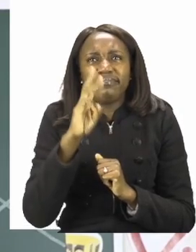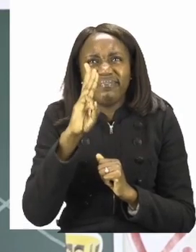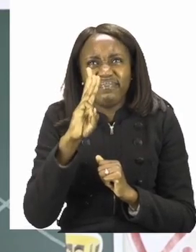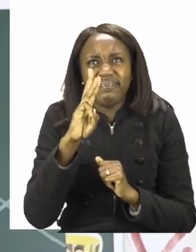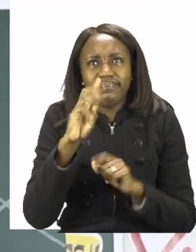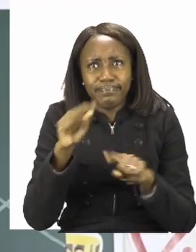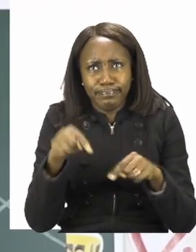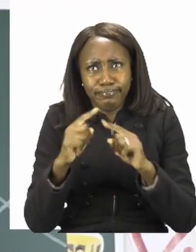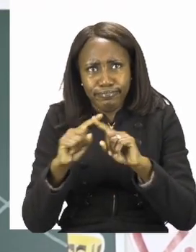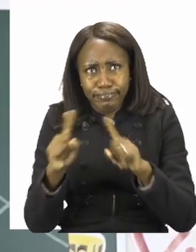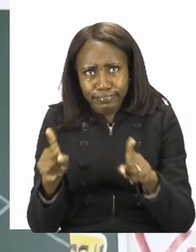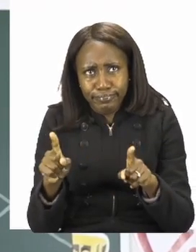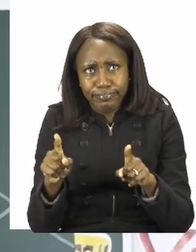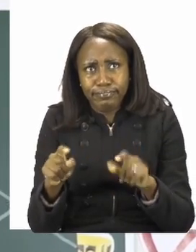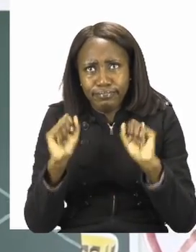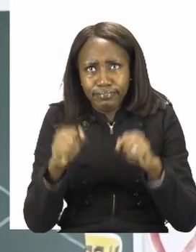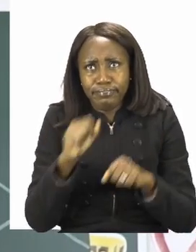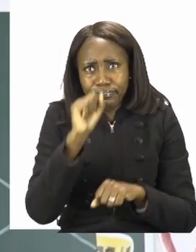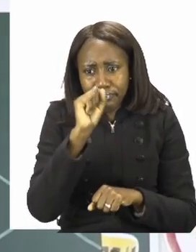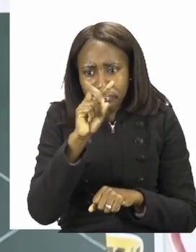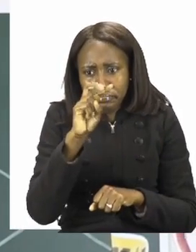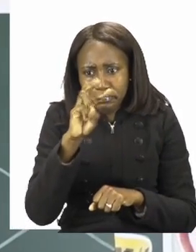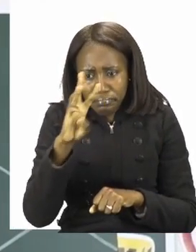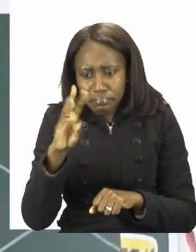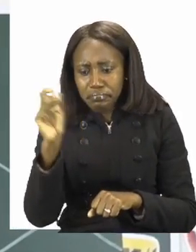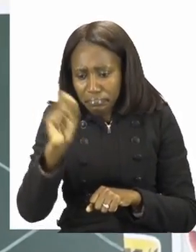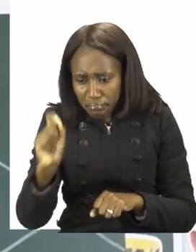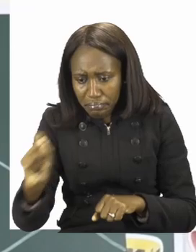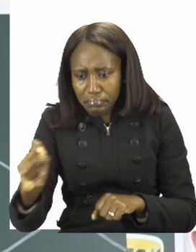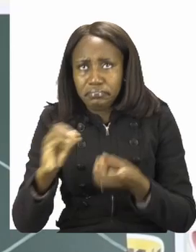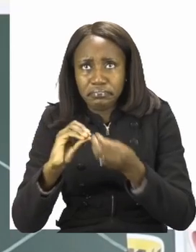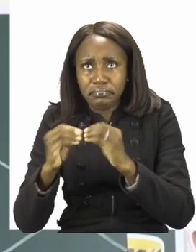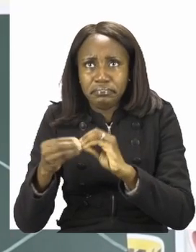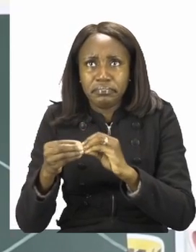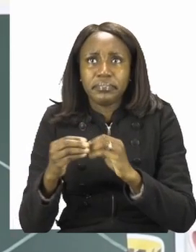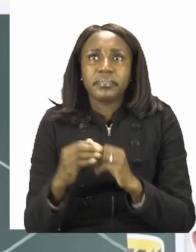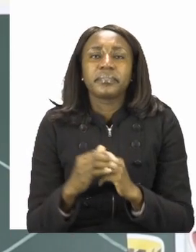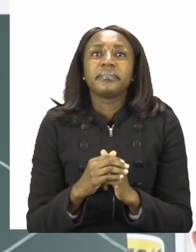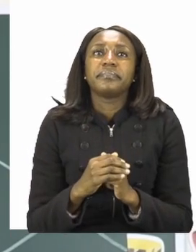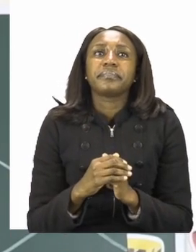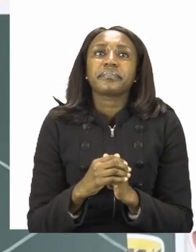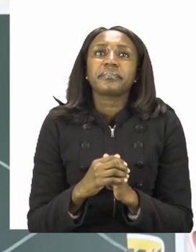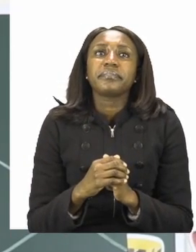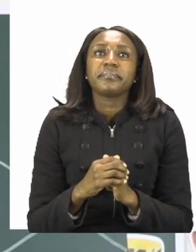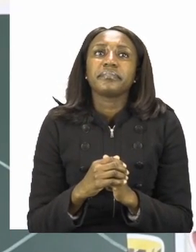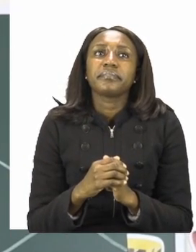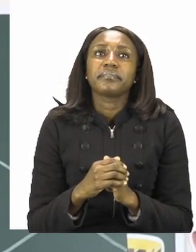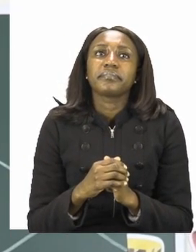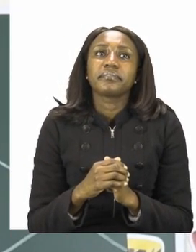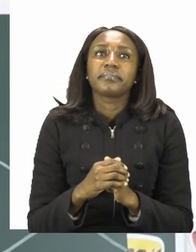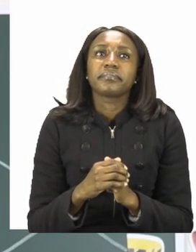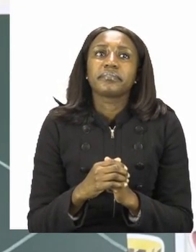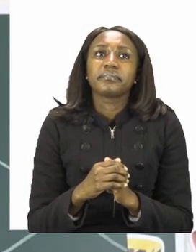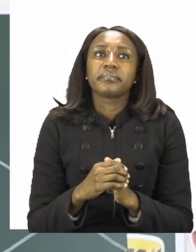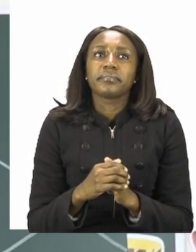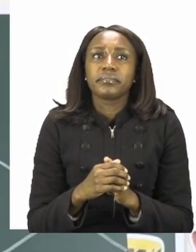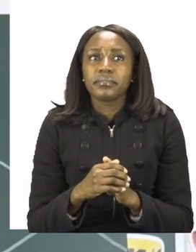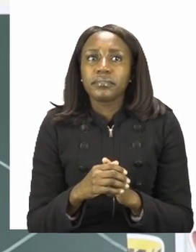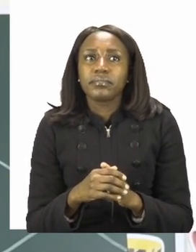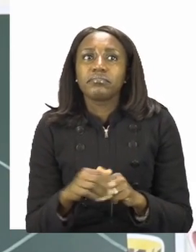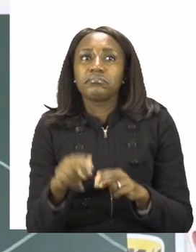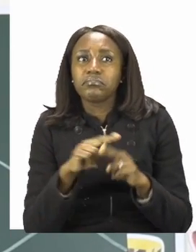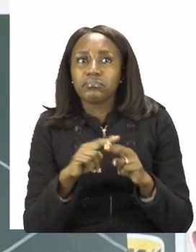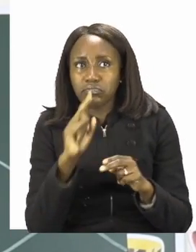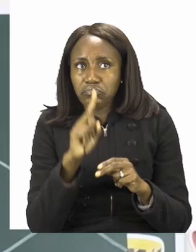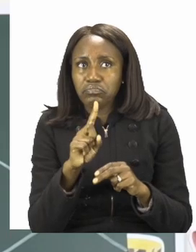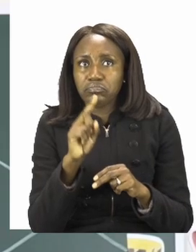that need me to count and then write the number. For us, we have to copy these numbers